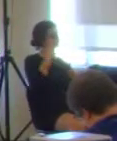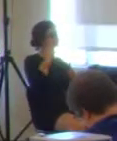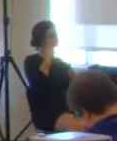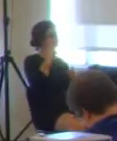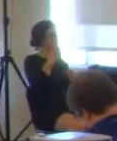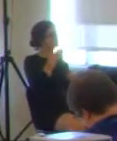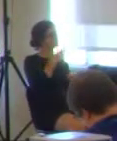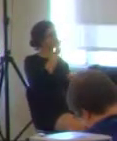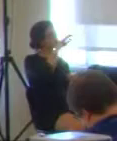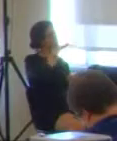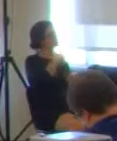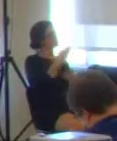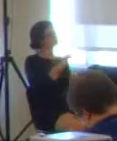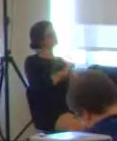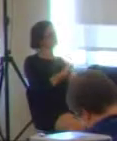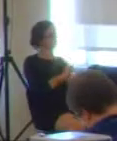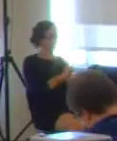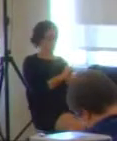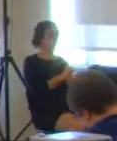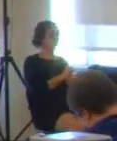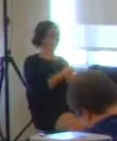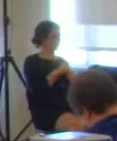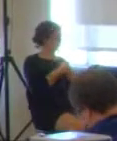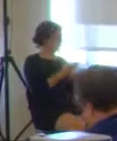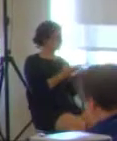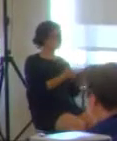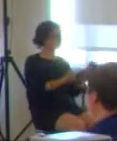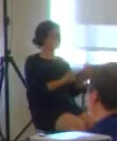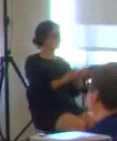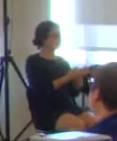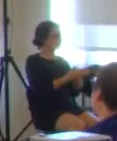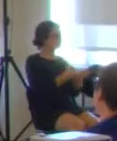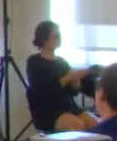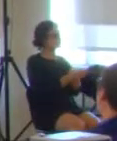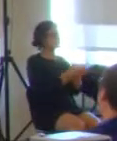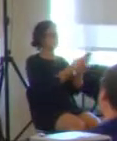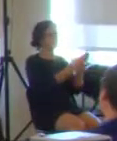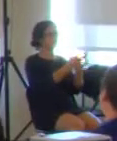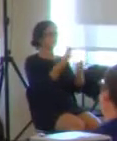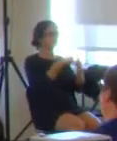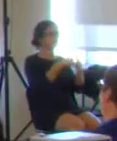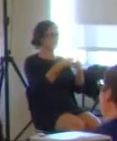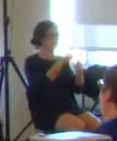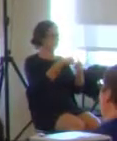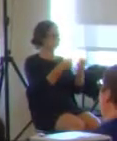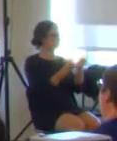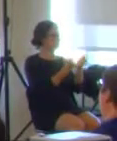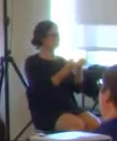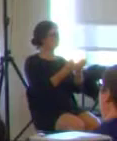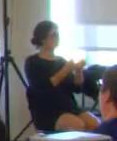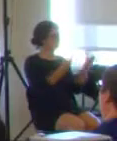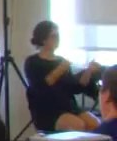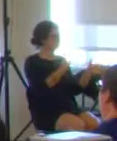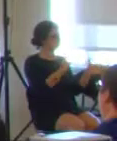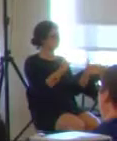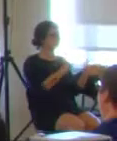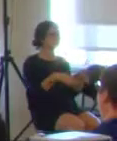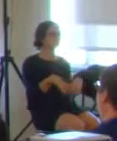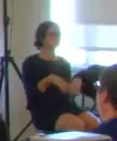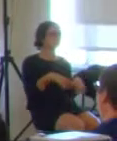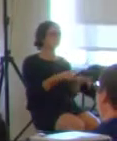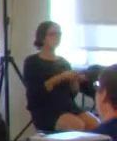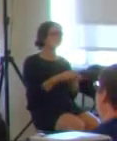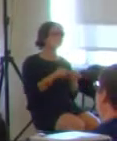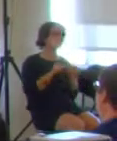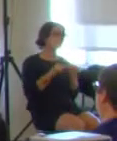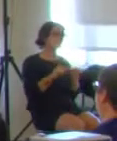throughout as long as they need those supports on the job. Those continue. and they continue hopefully along with integrated